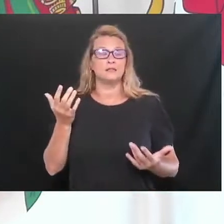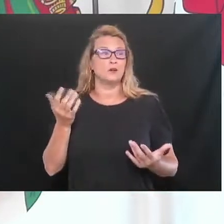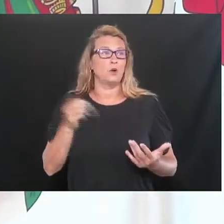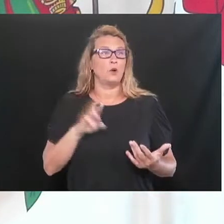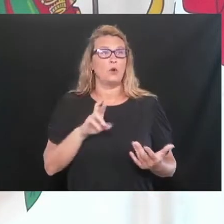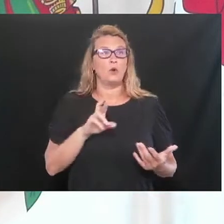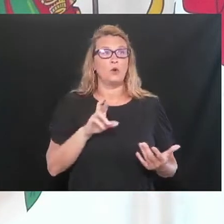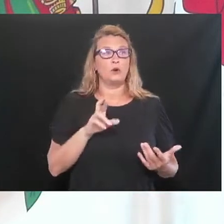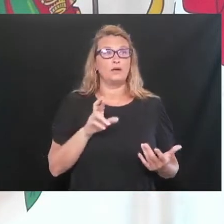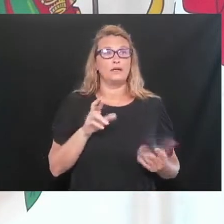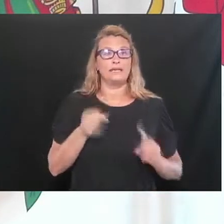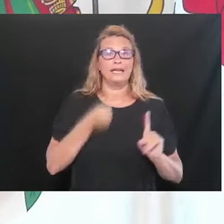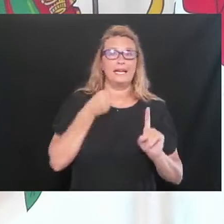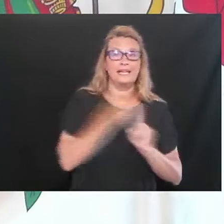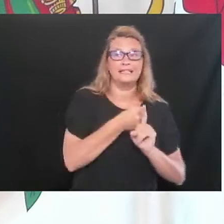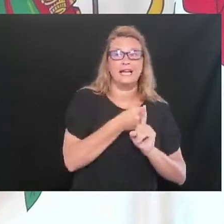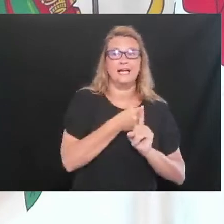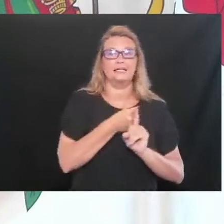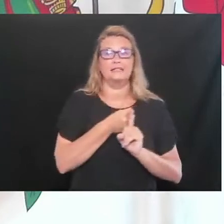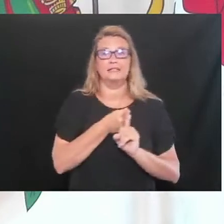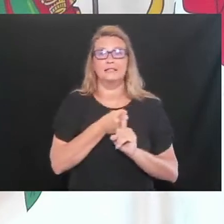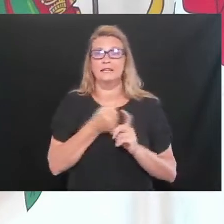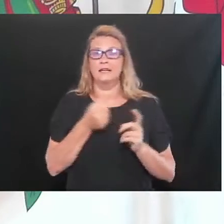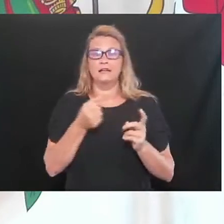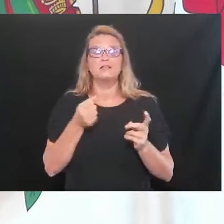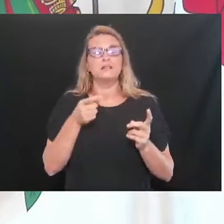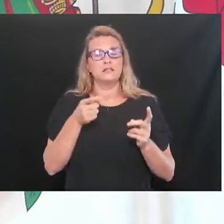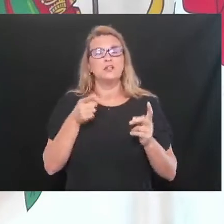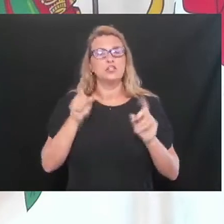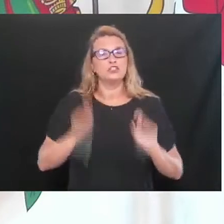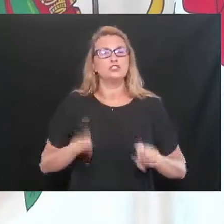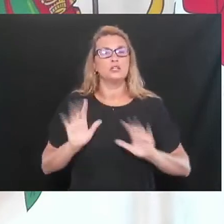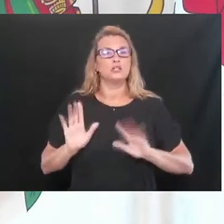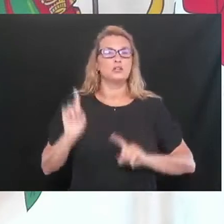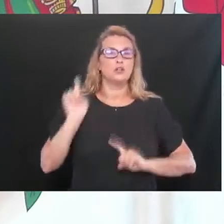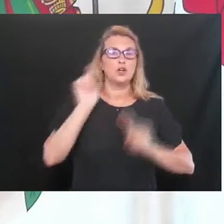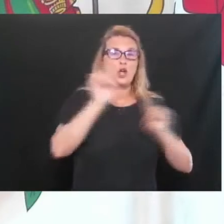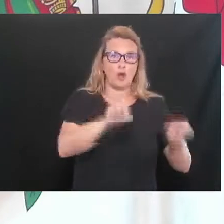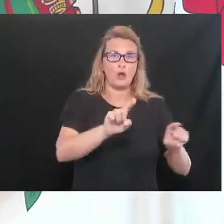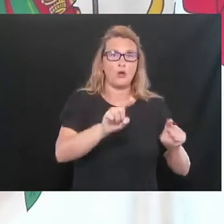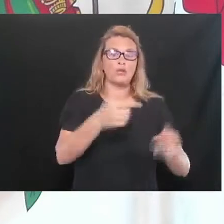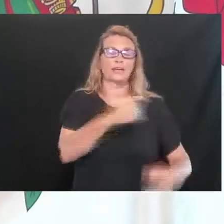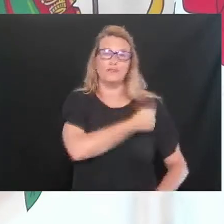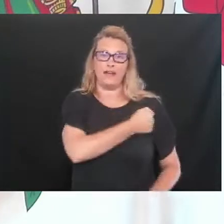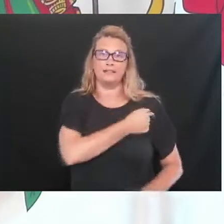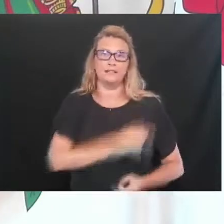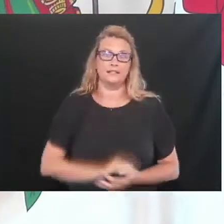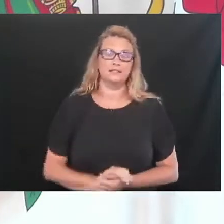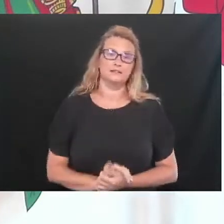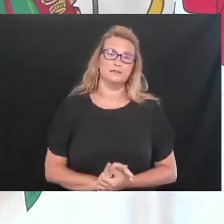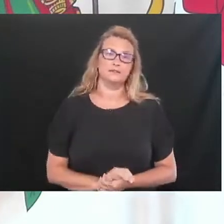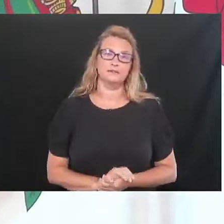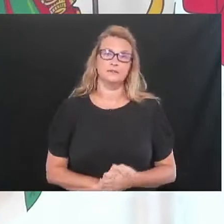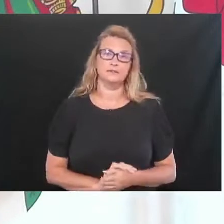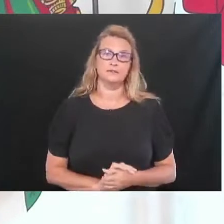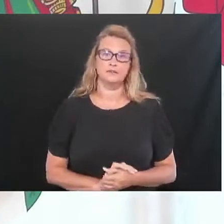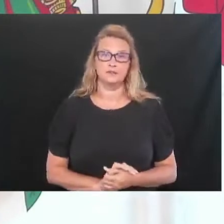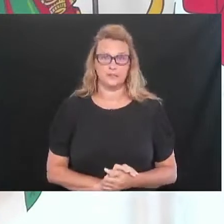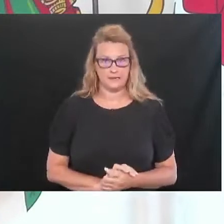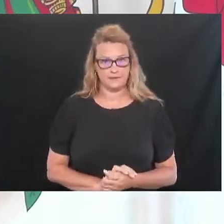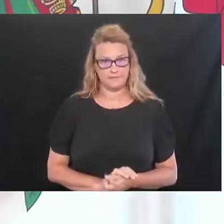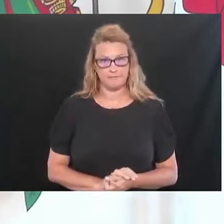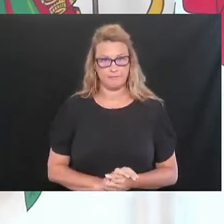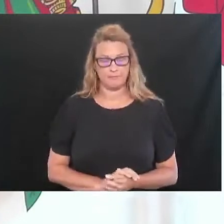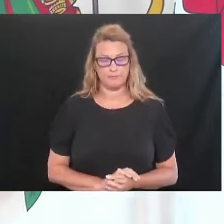have attacked or can attack your immunities and everything, absolutely you ought to be going and getting vaccinated with the booster dose.